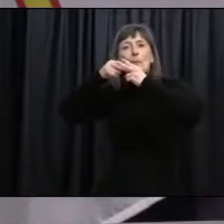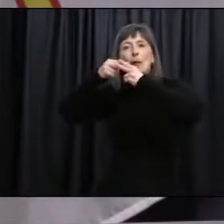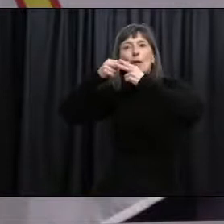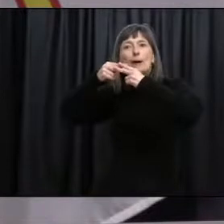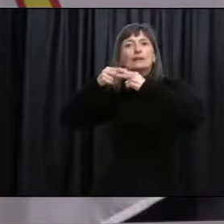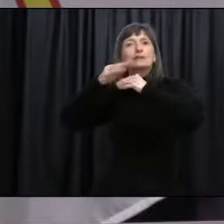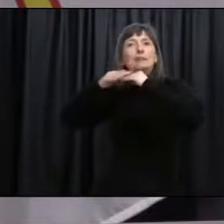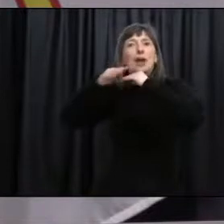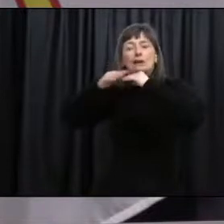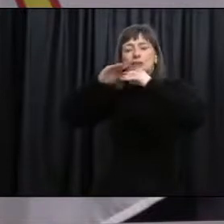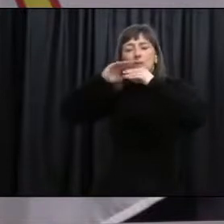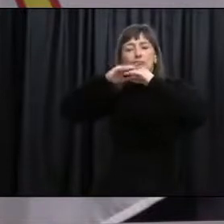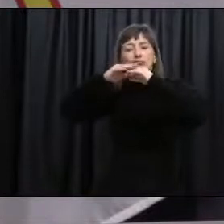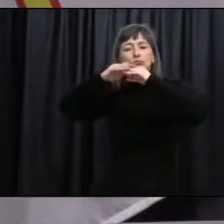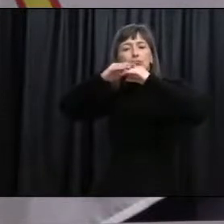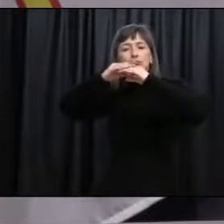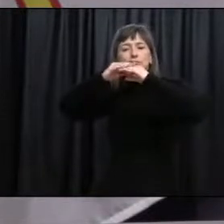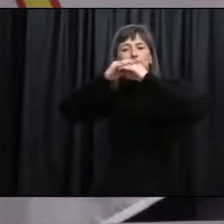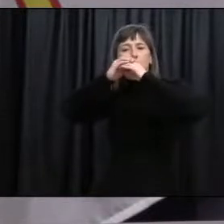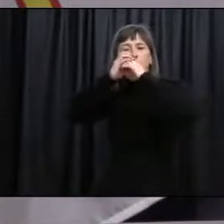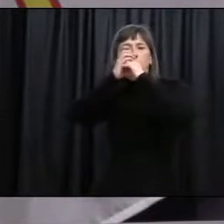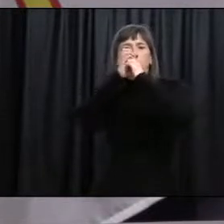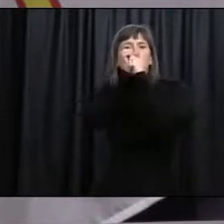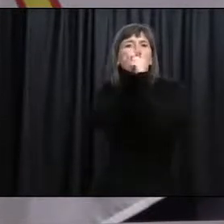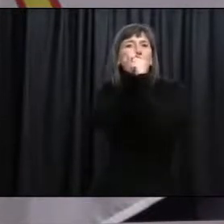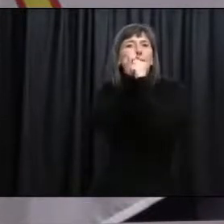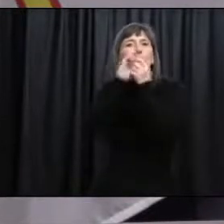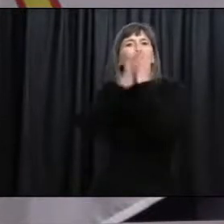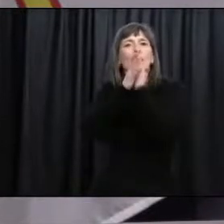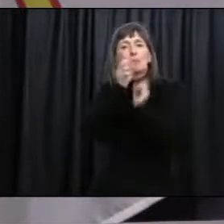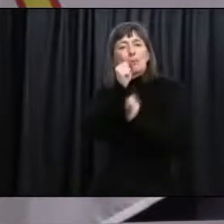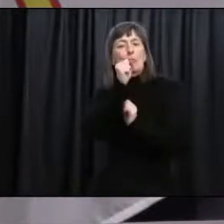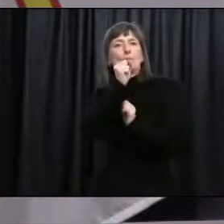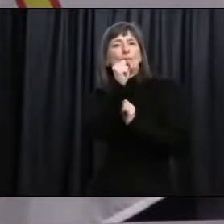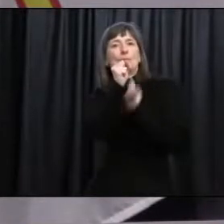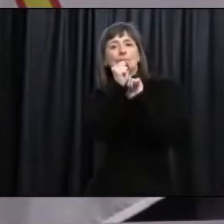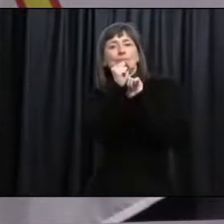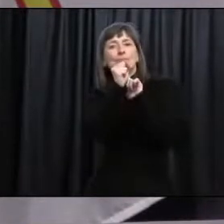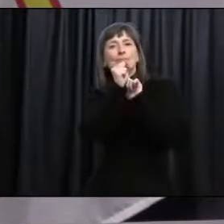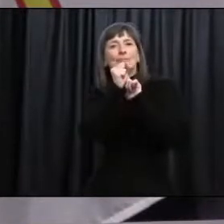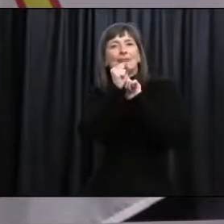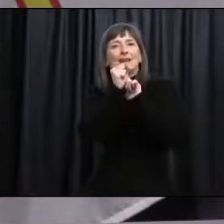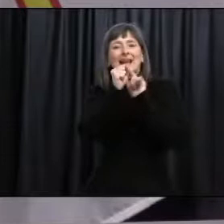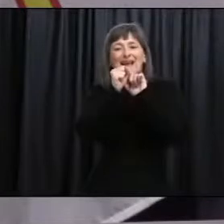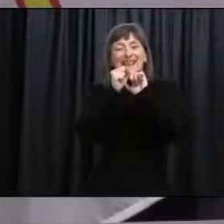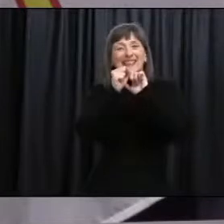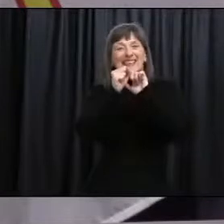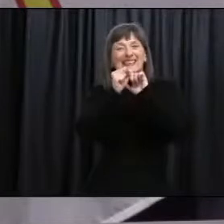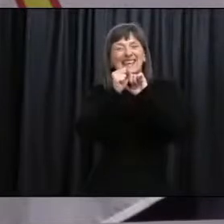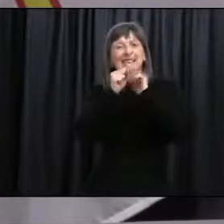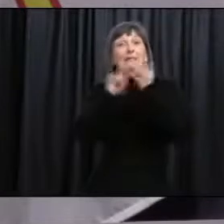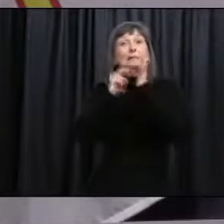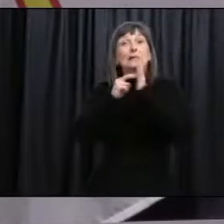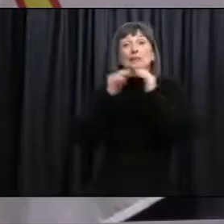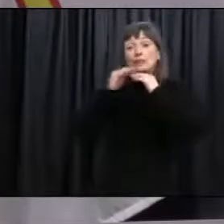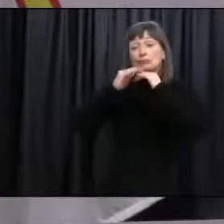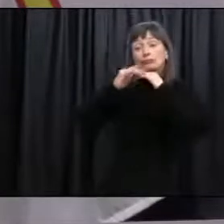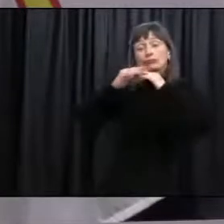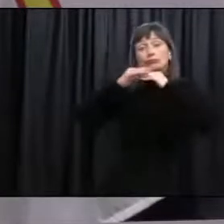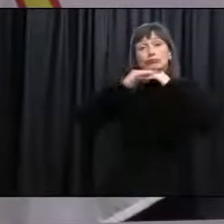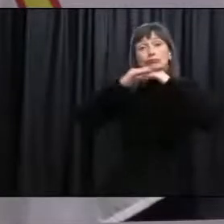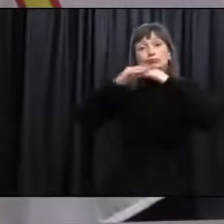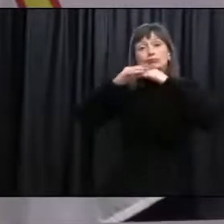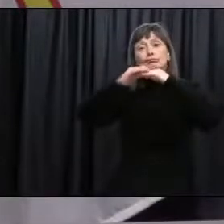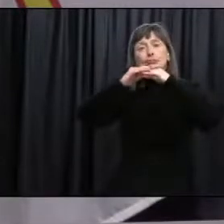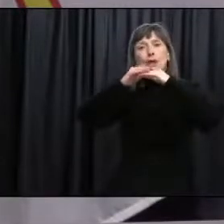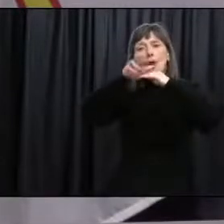these platelets to clump together and to form clots. And so when you do that, you use up all the platelets. So then